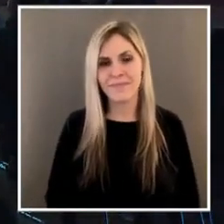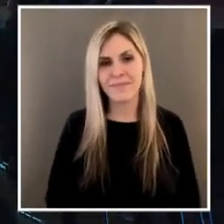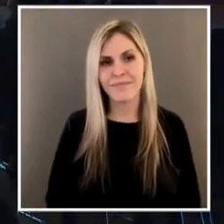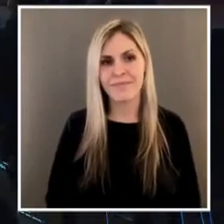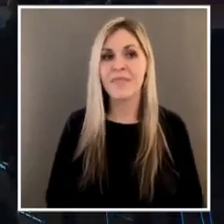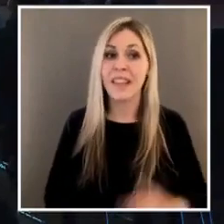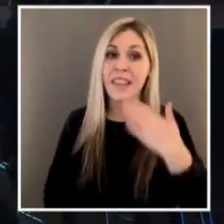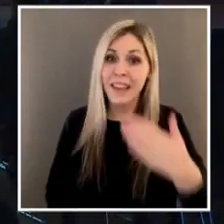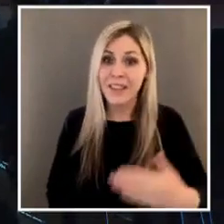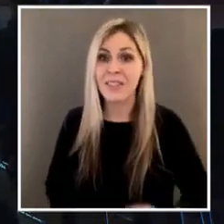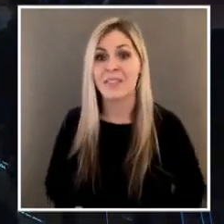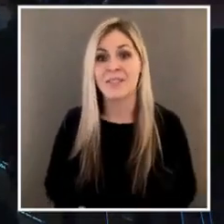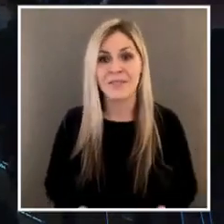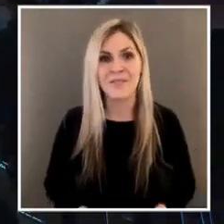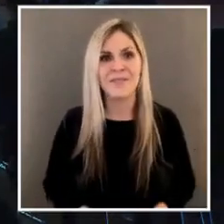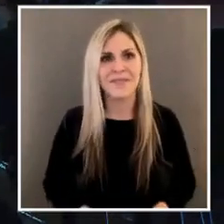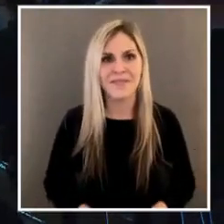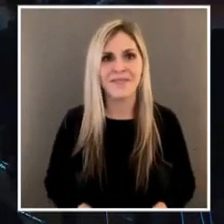Thank you.